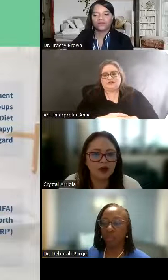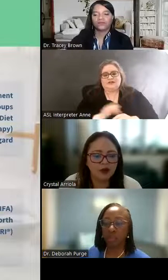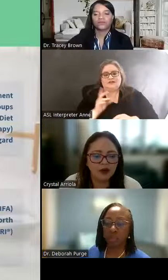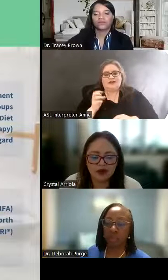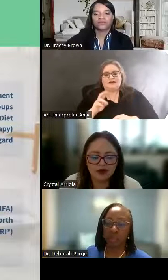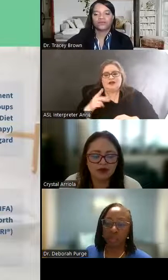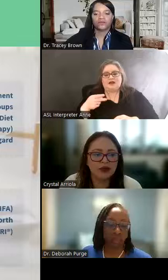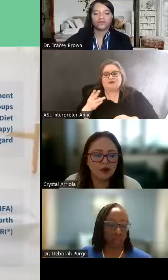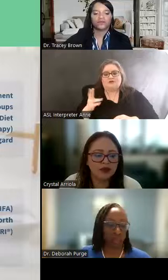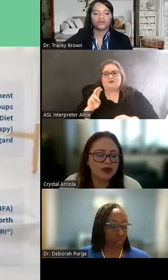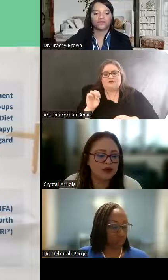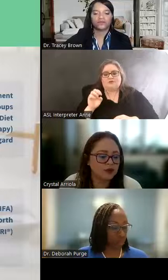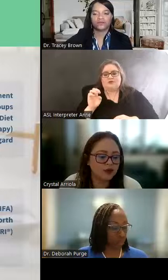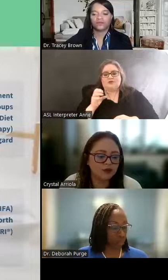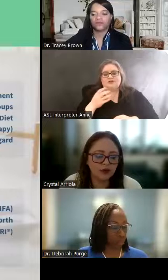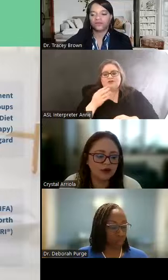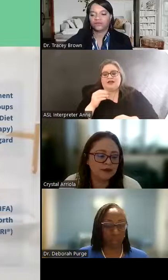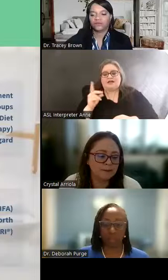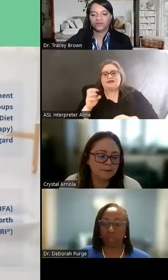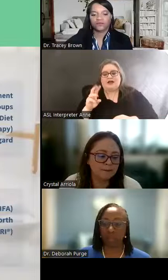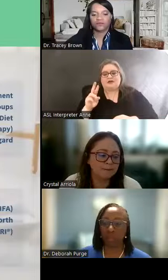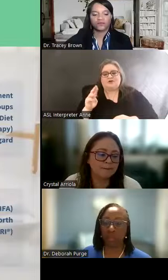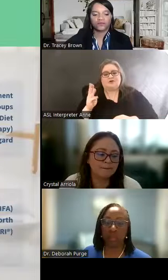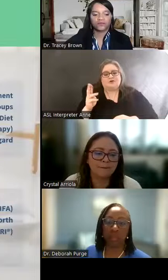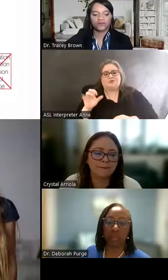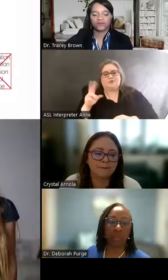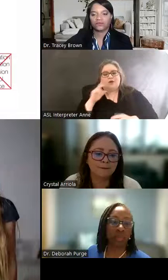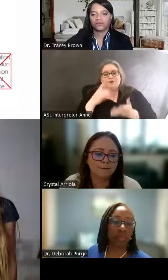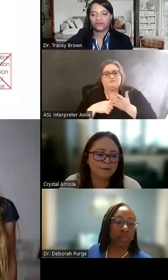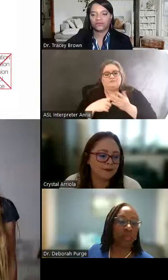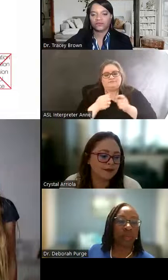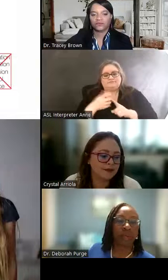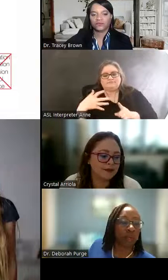Dr. Brown will go into in more depth moving forward.